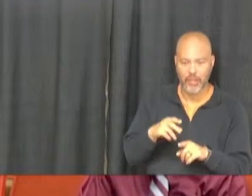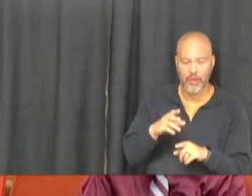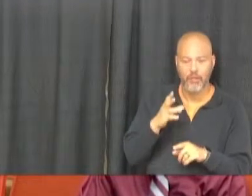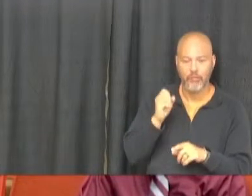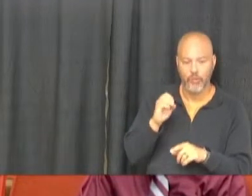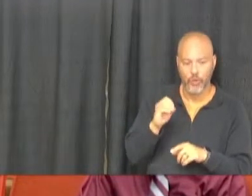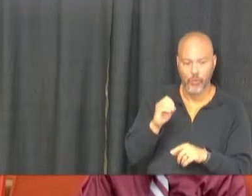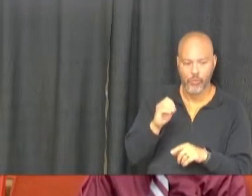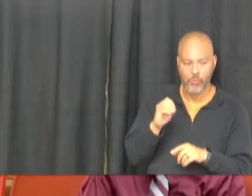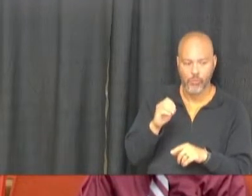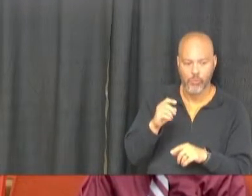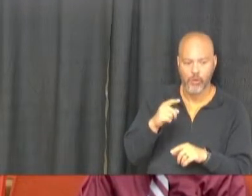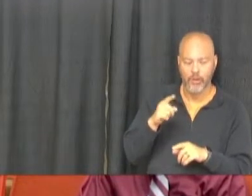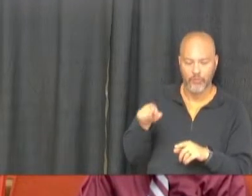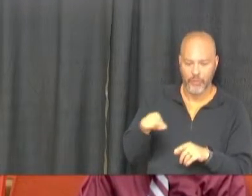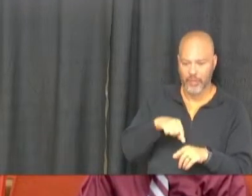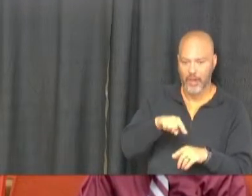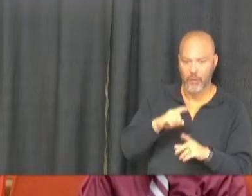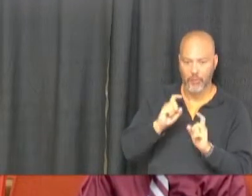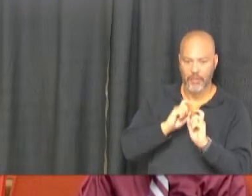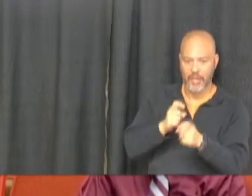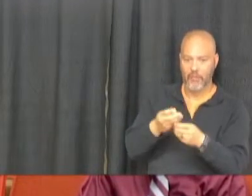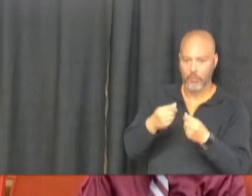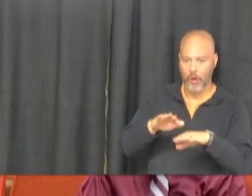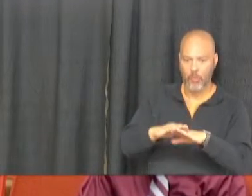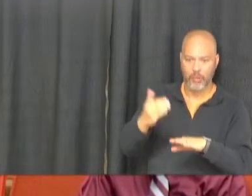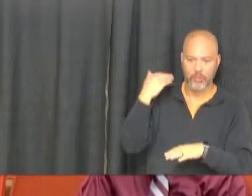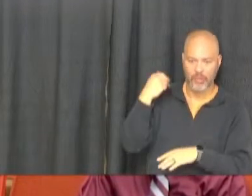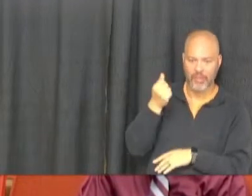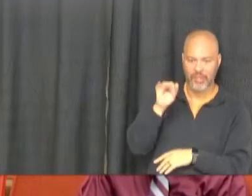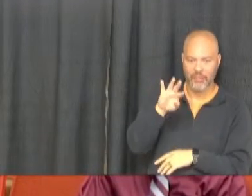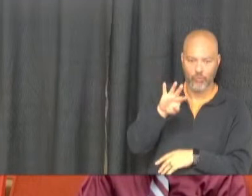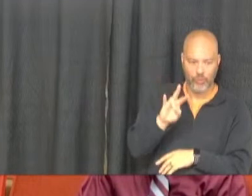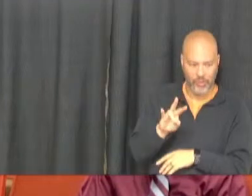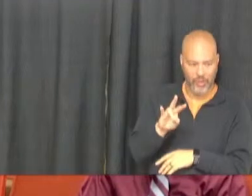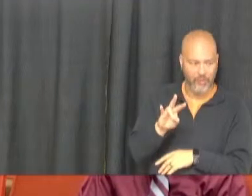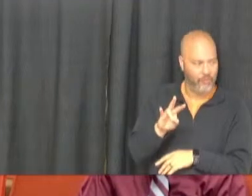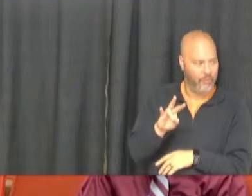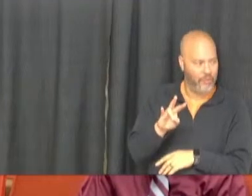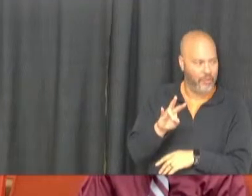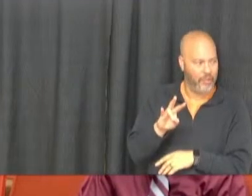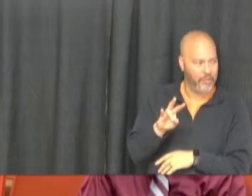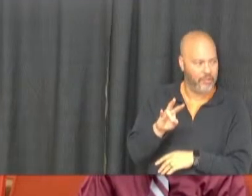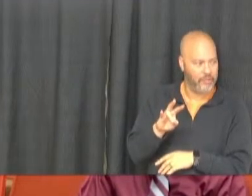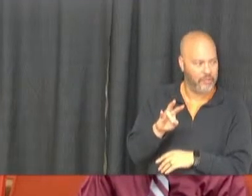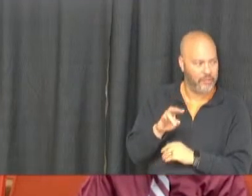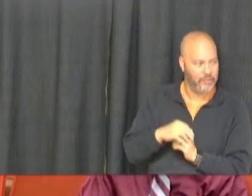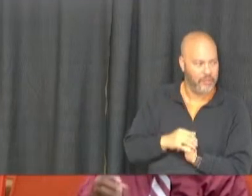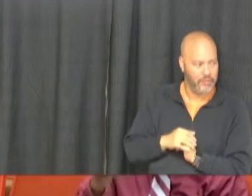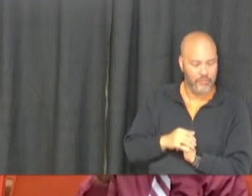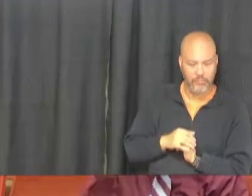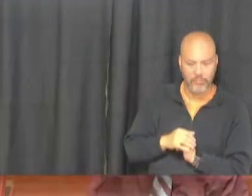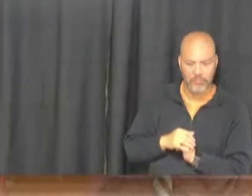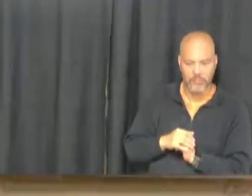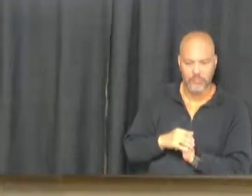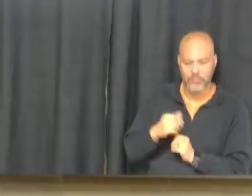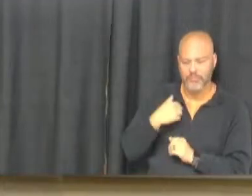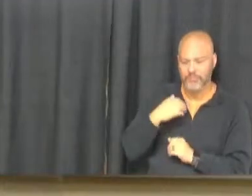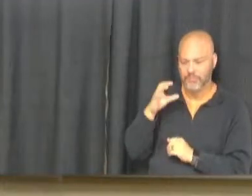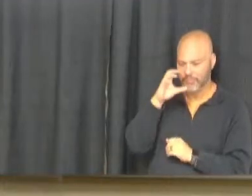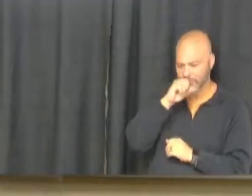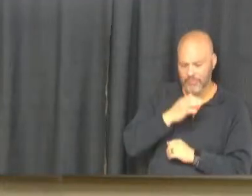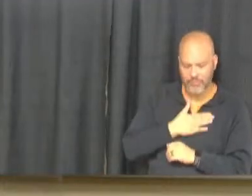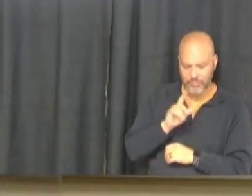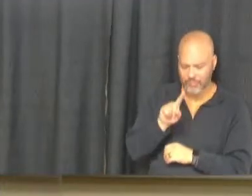Okay. they were deeded the property back in 1947, and then they're deceased. I guess my